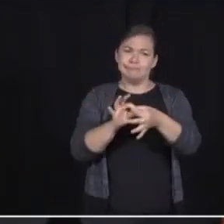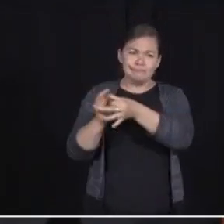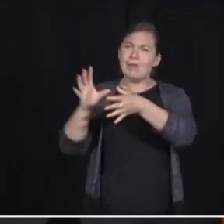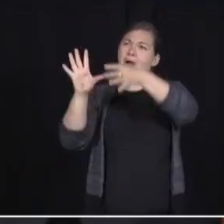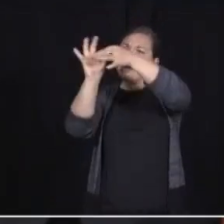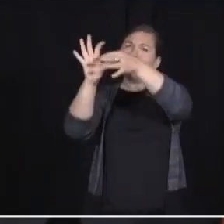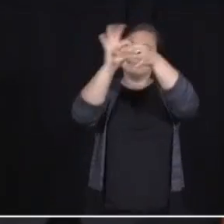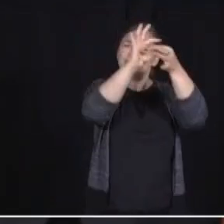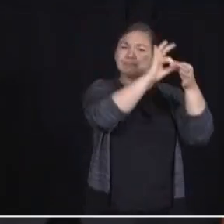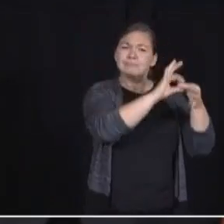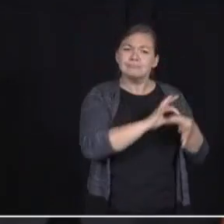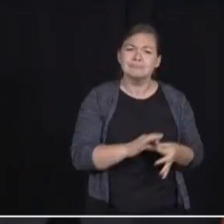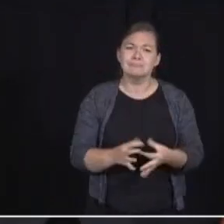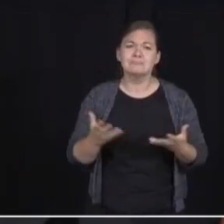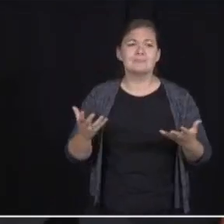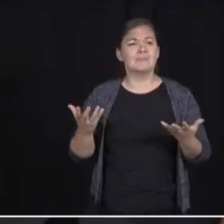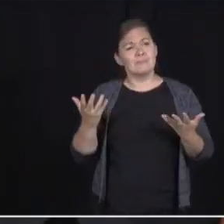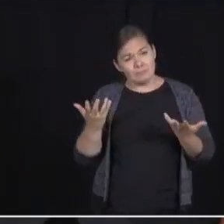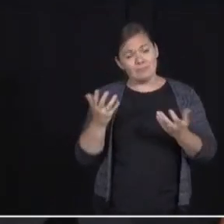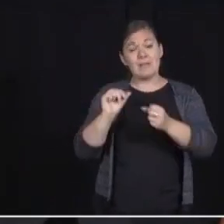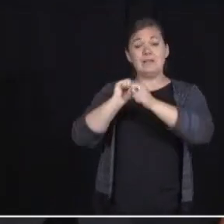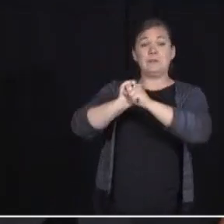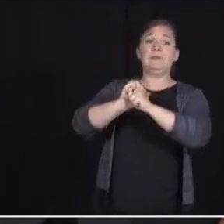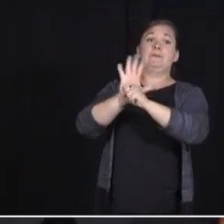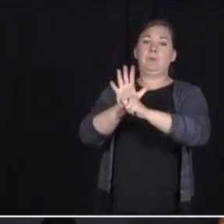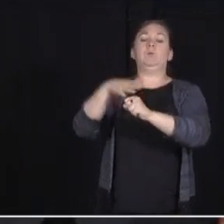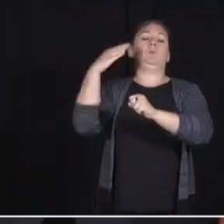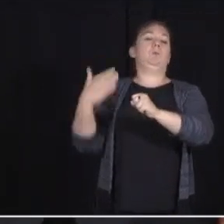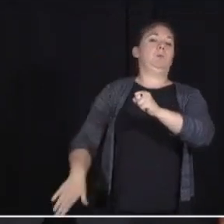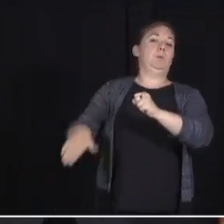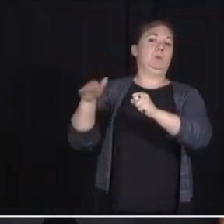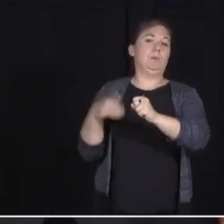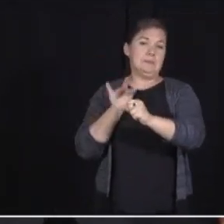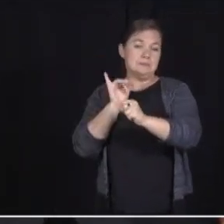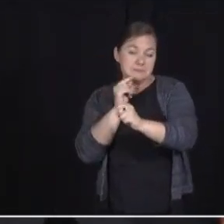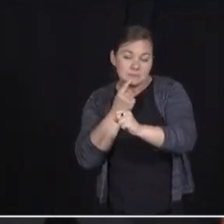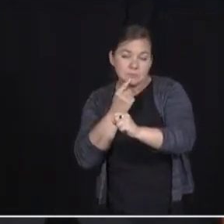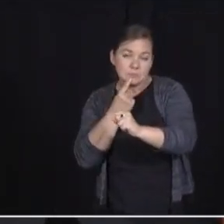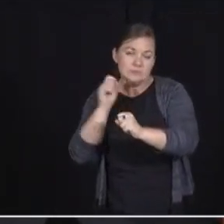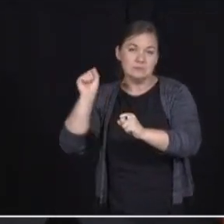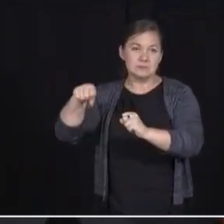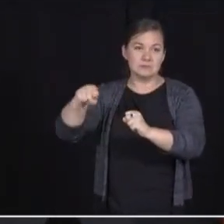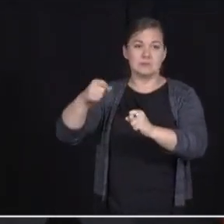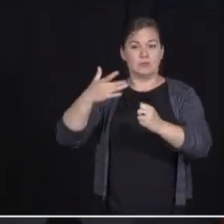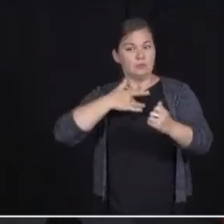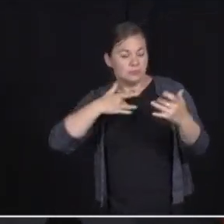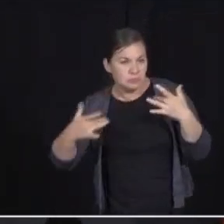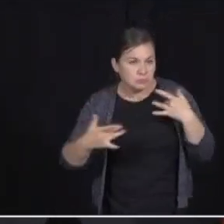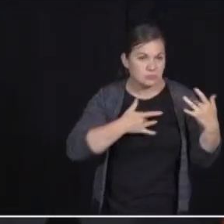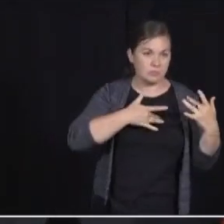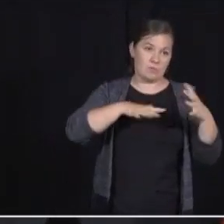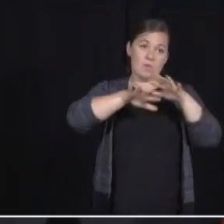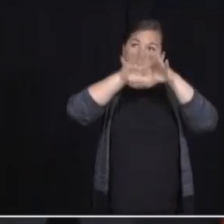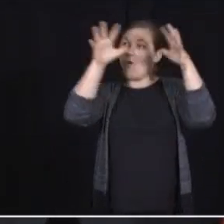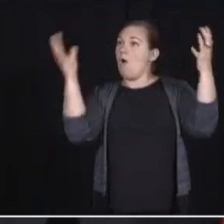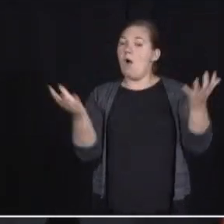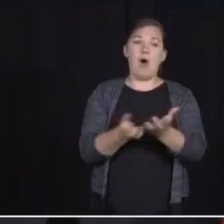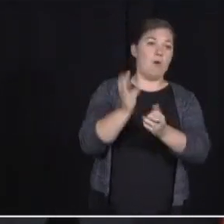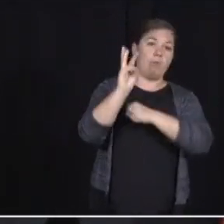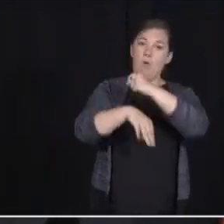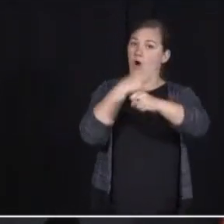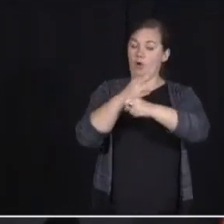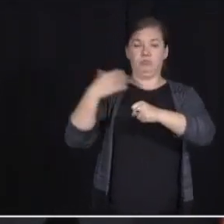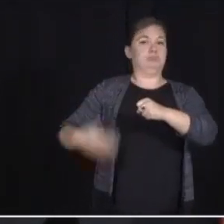course, is, can be a serious infection. It's causing a lot of concern. It's a pandemic. So that's why we're going the extra mile.